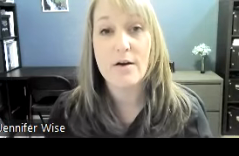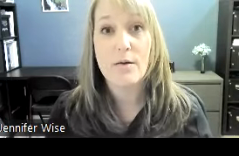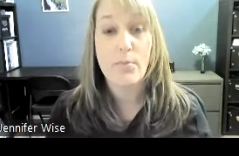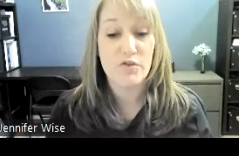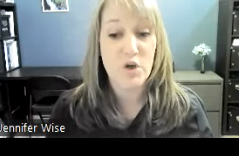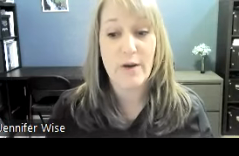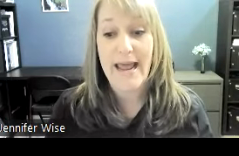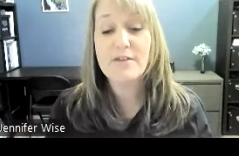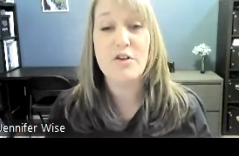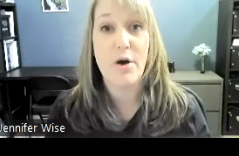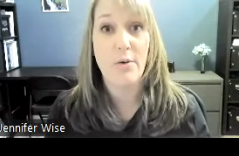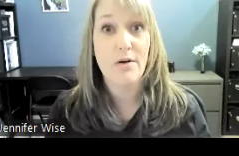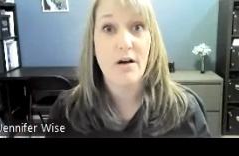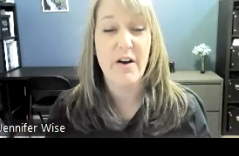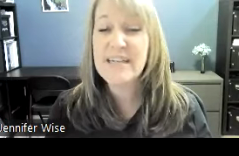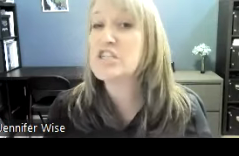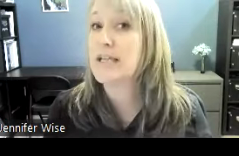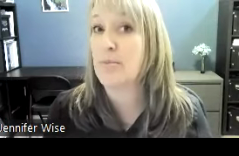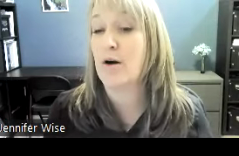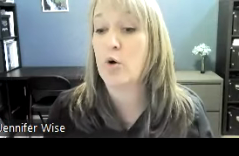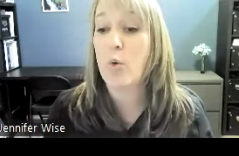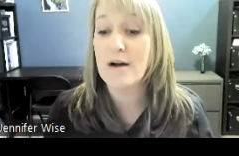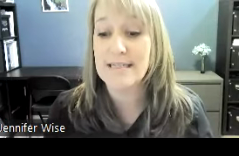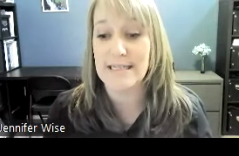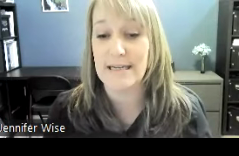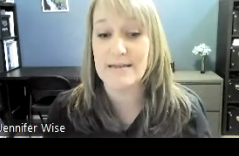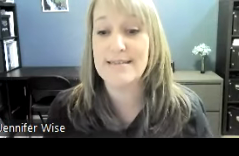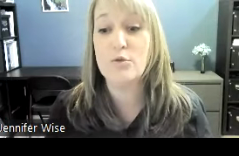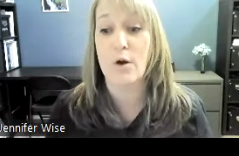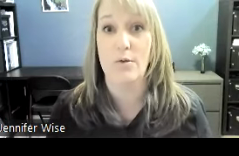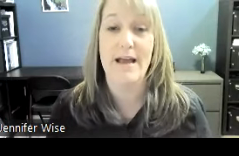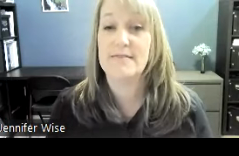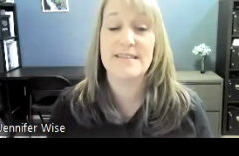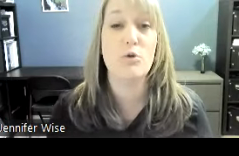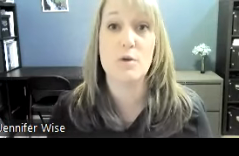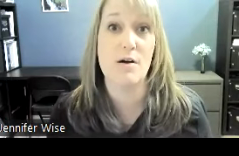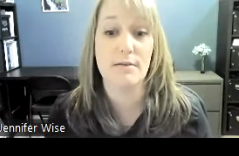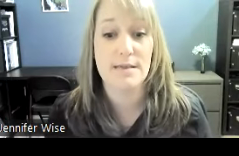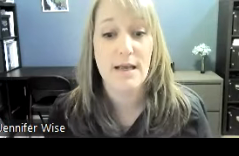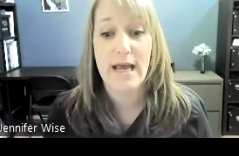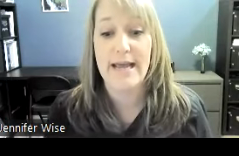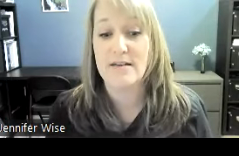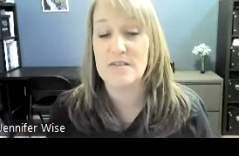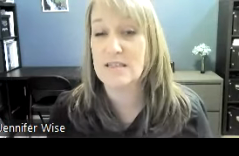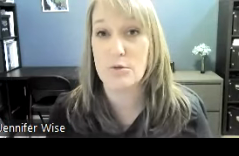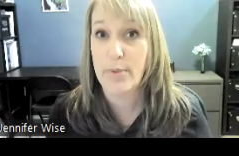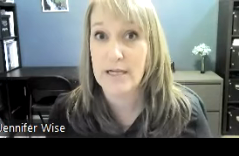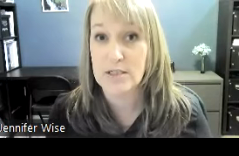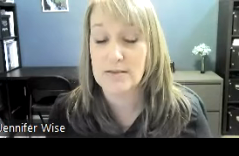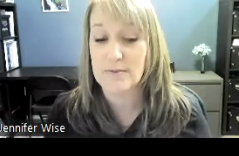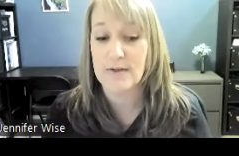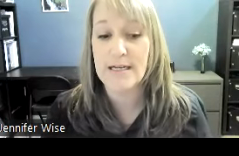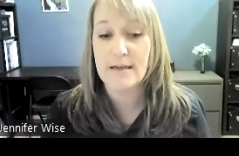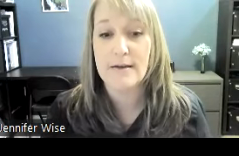Here, both don't and no are actually about quantity. Zero. I have zero dogs and I have zero